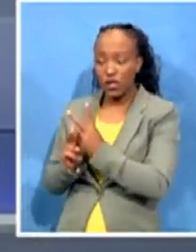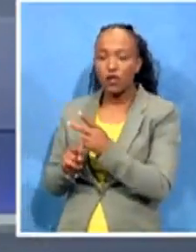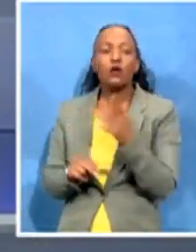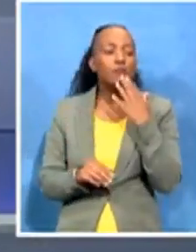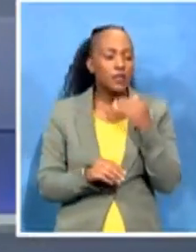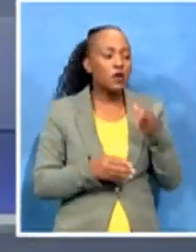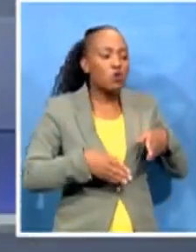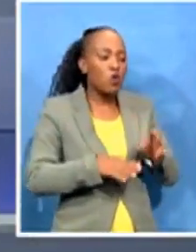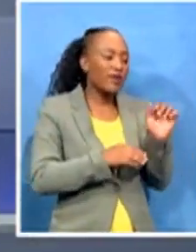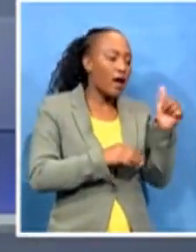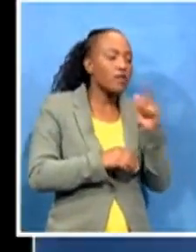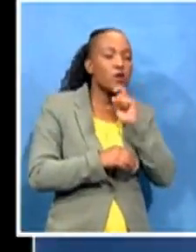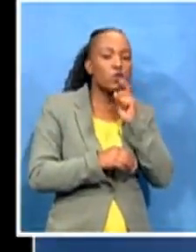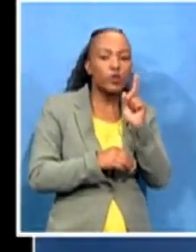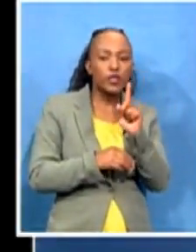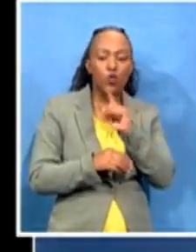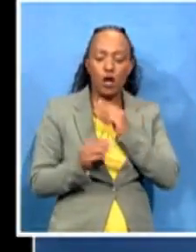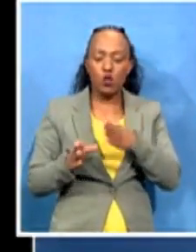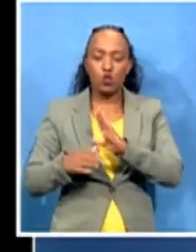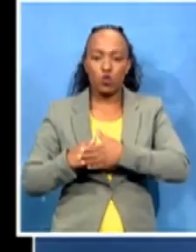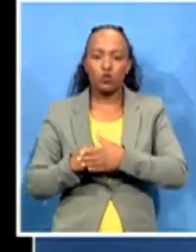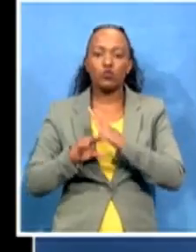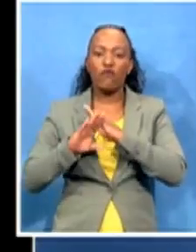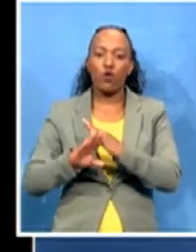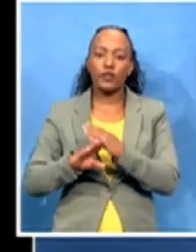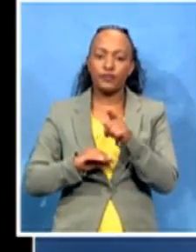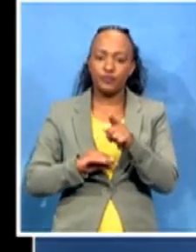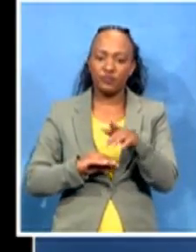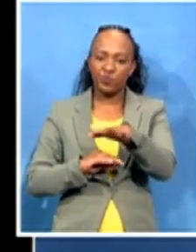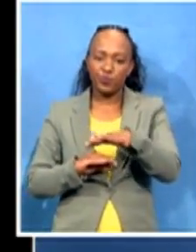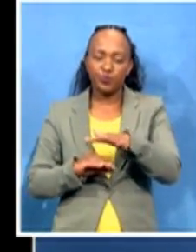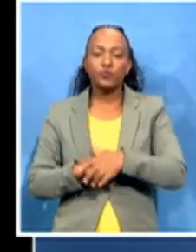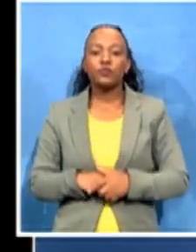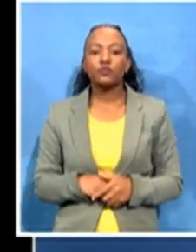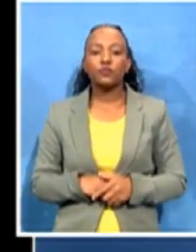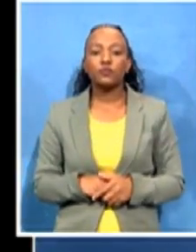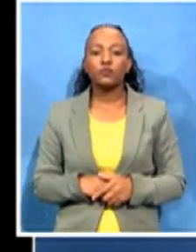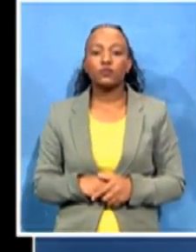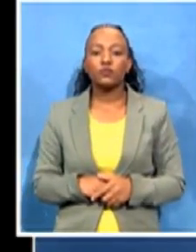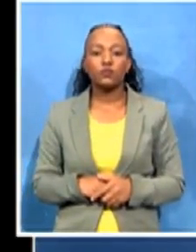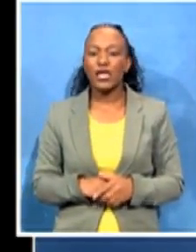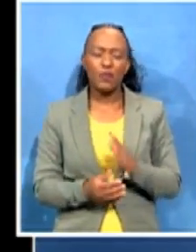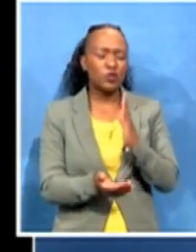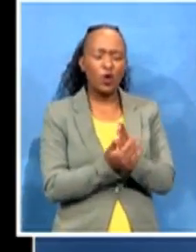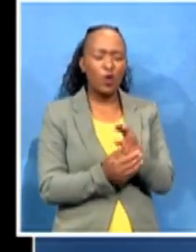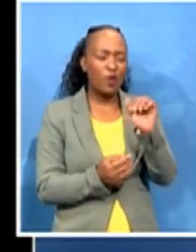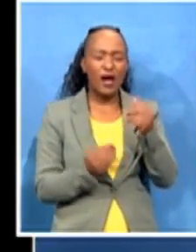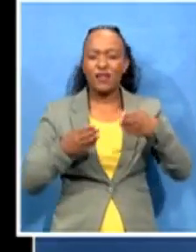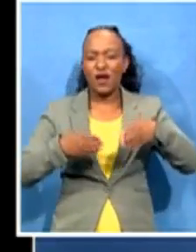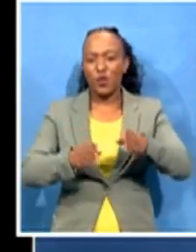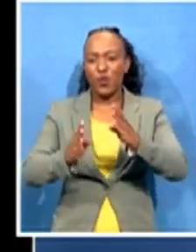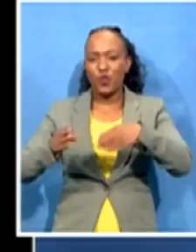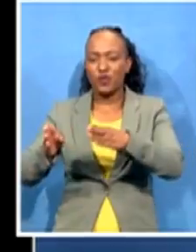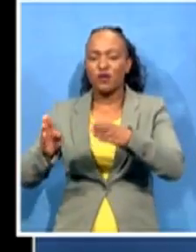to avoid that area? I'm not sure of alternative routes offhand. However, traffic officials are assisting in traffic